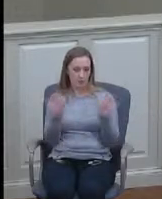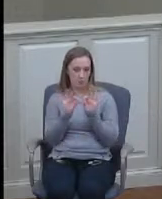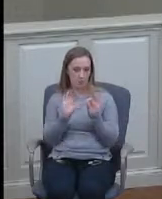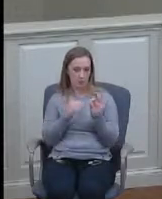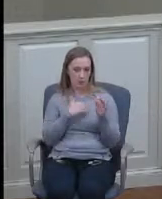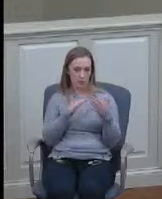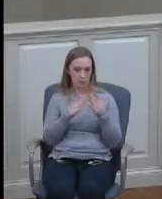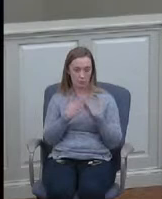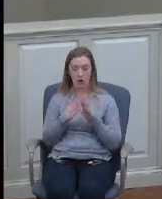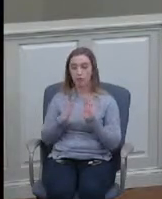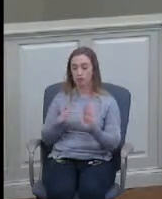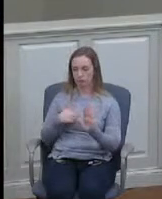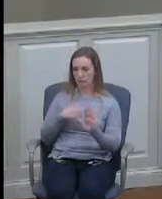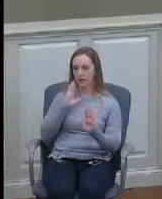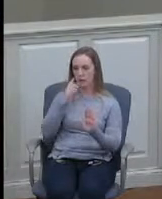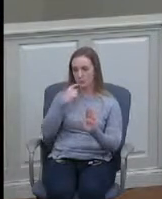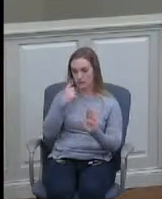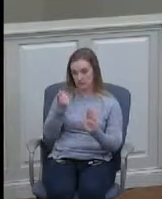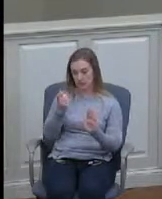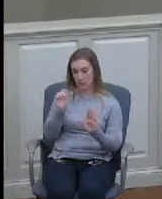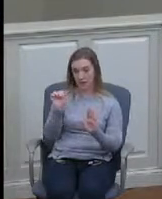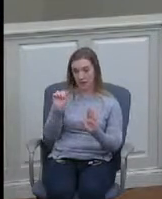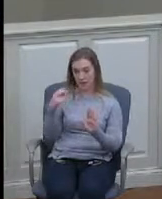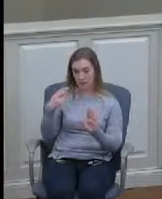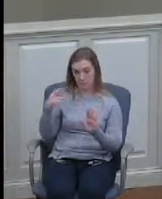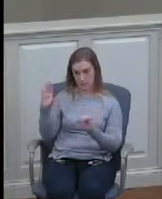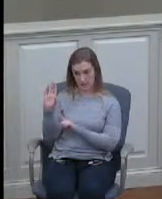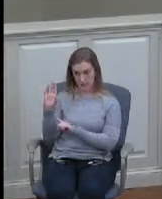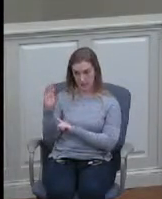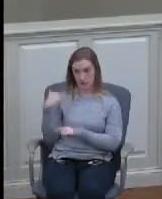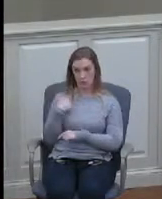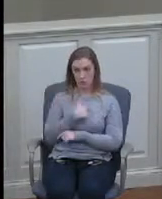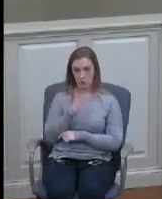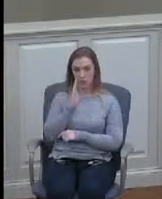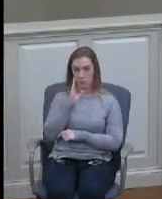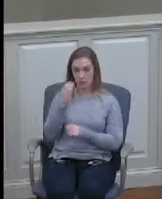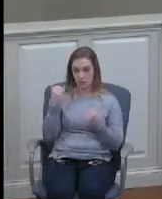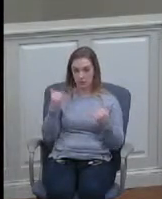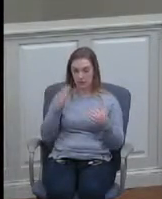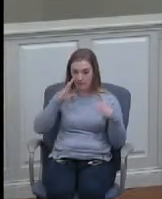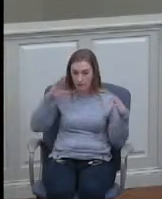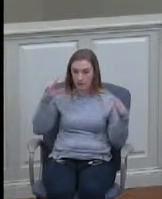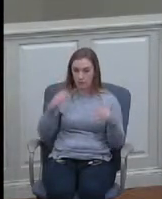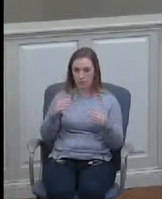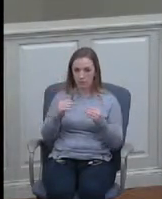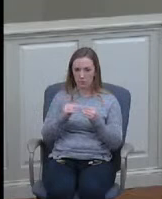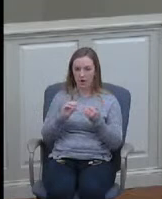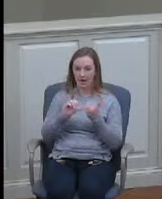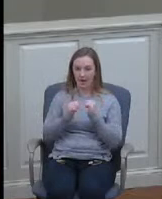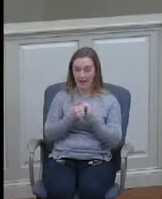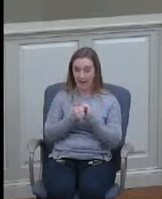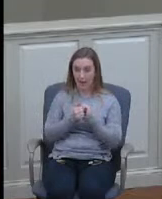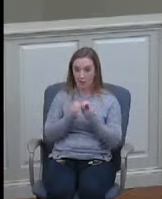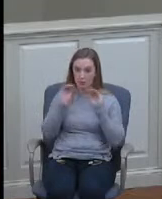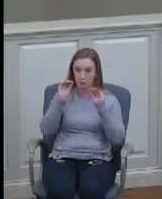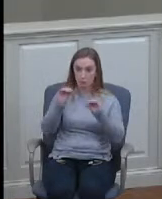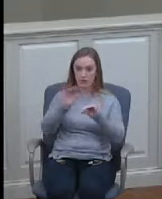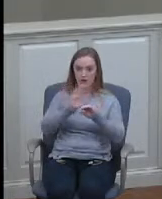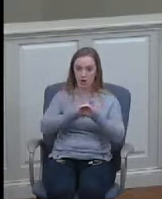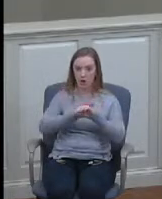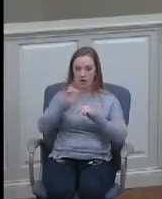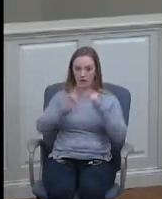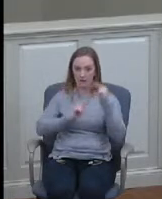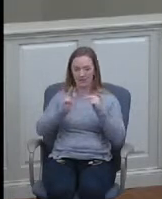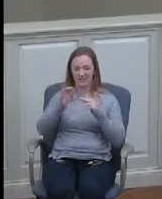will tell you, Commissioner Atkins, Architectural Heritage Board, we will now focus more on how it is applied to the building as opposed to the